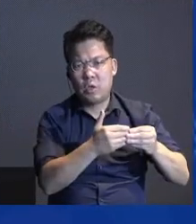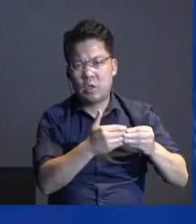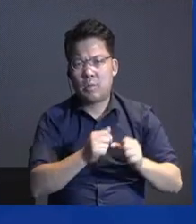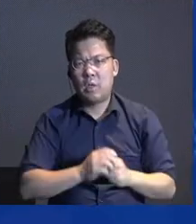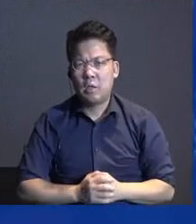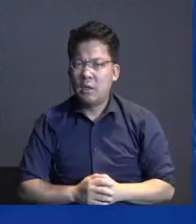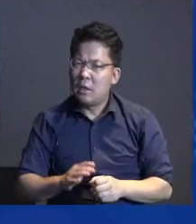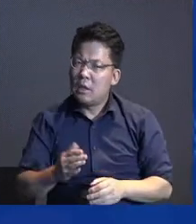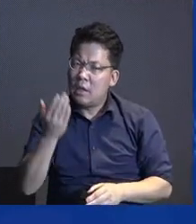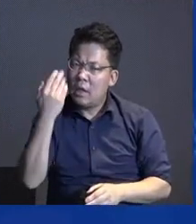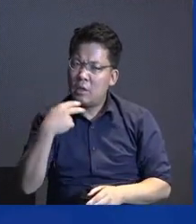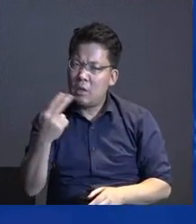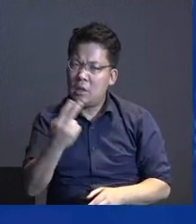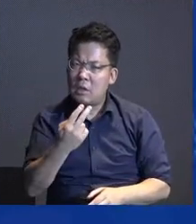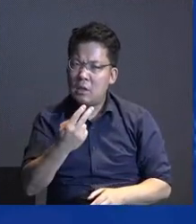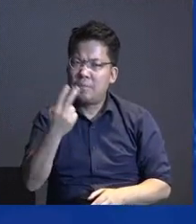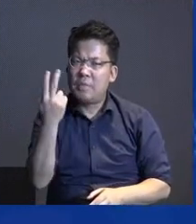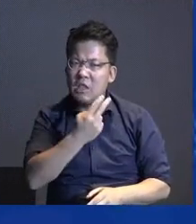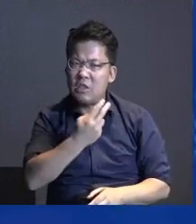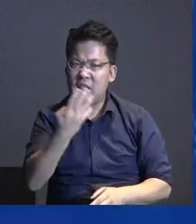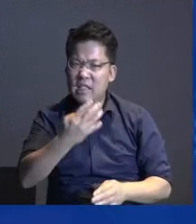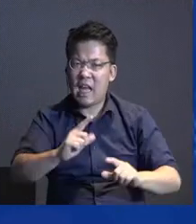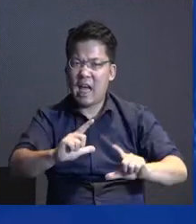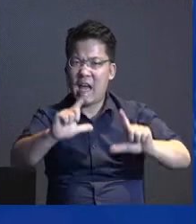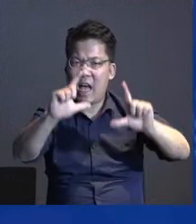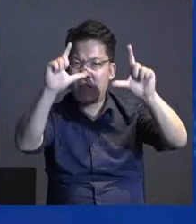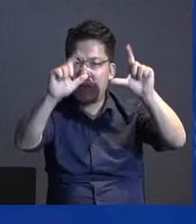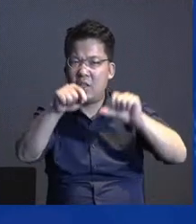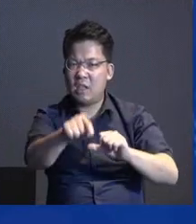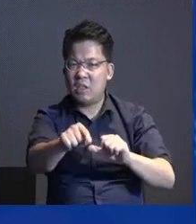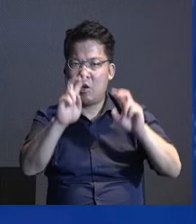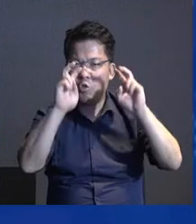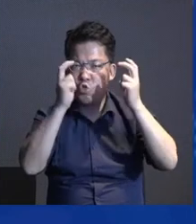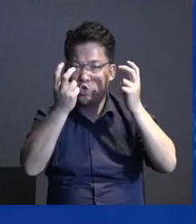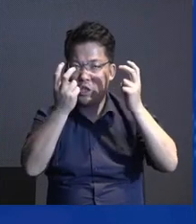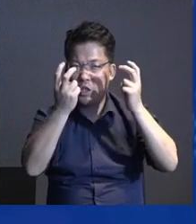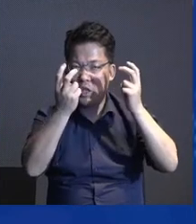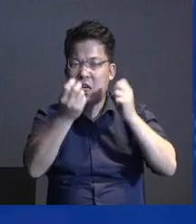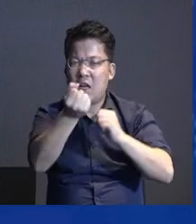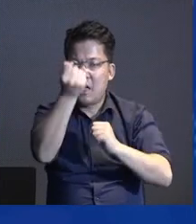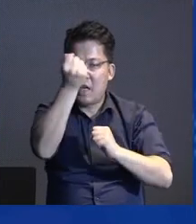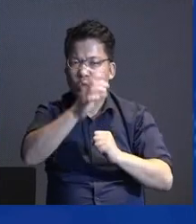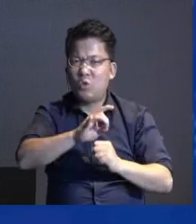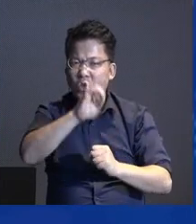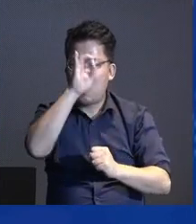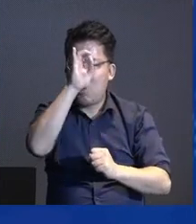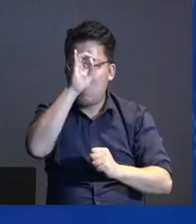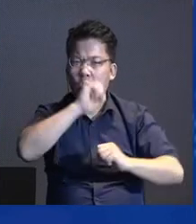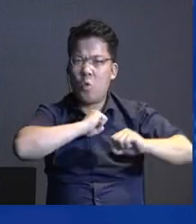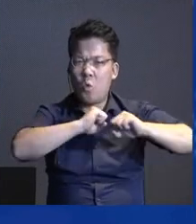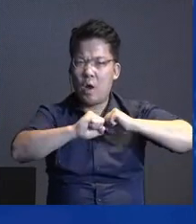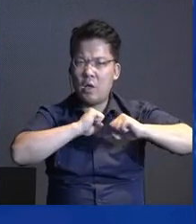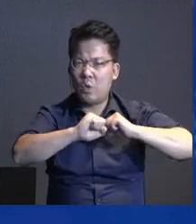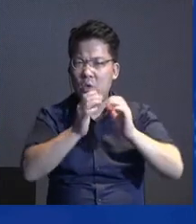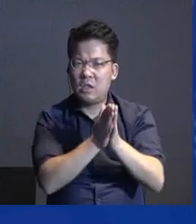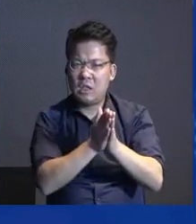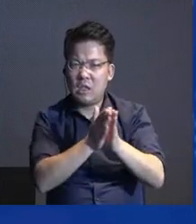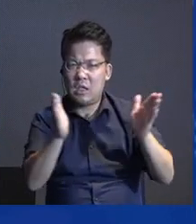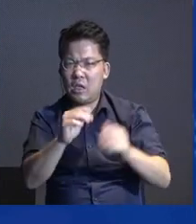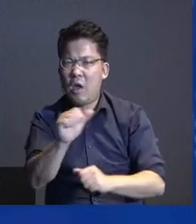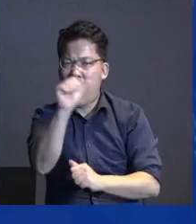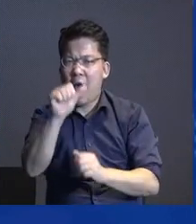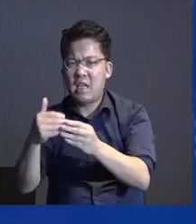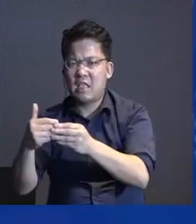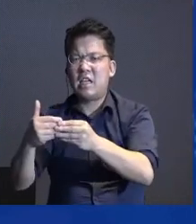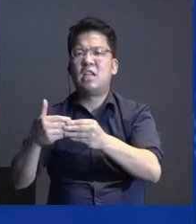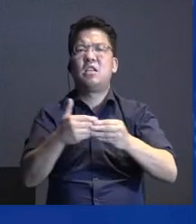role in forming OPA leaders in regional events in Asia. He's been instrumental in